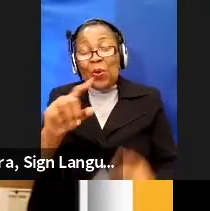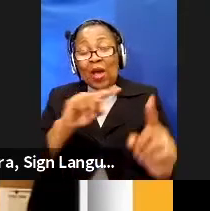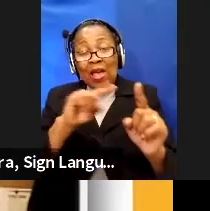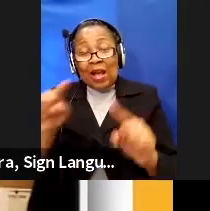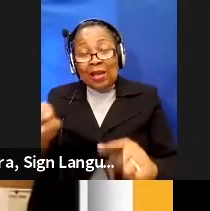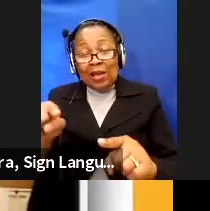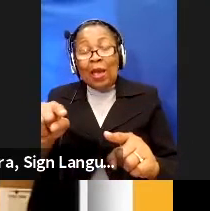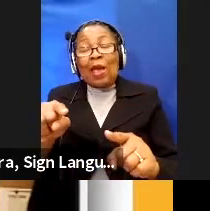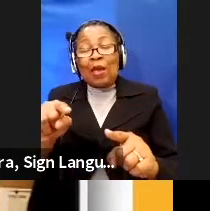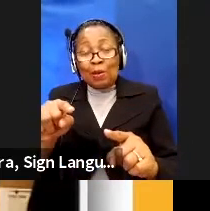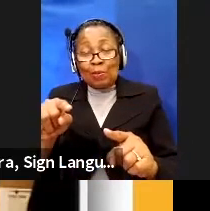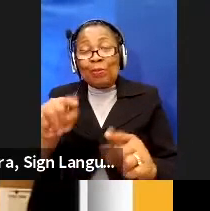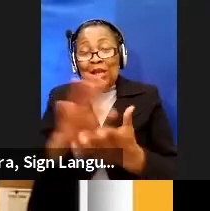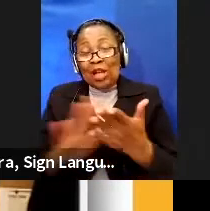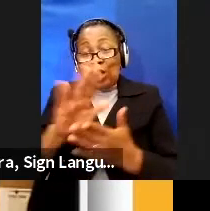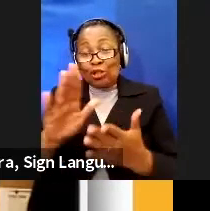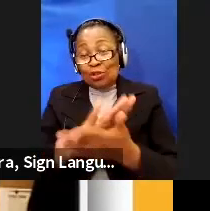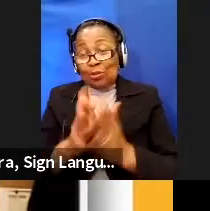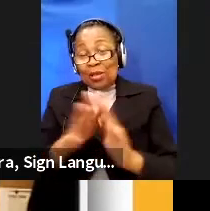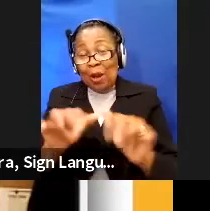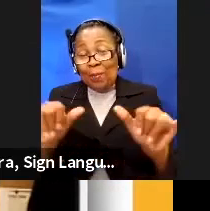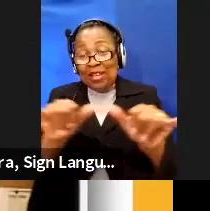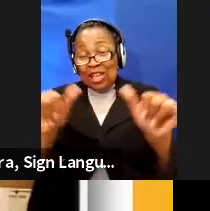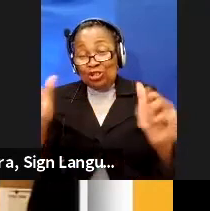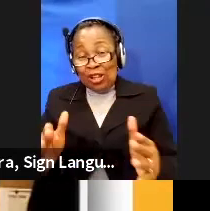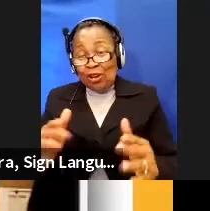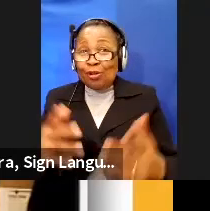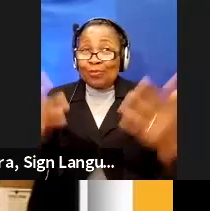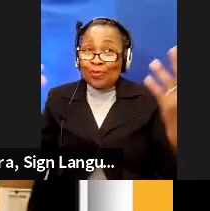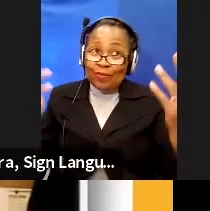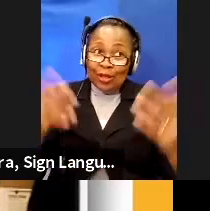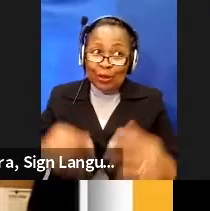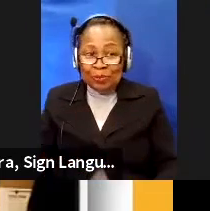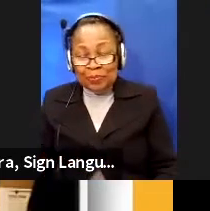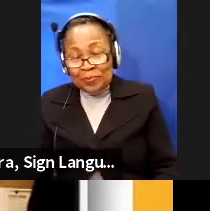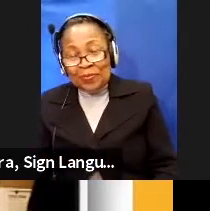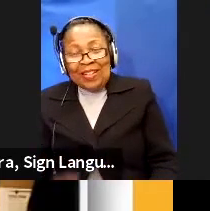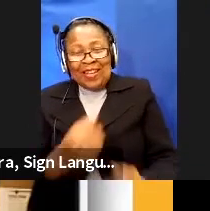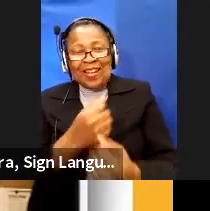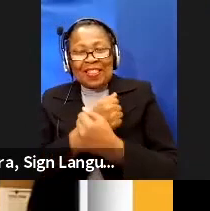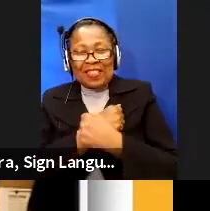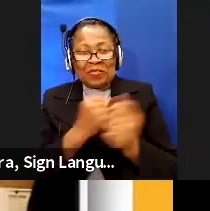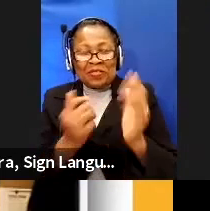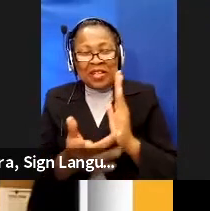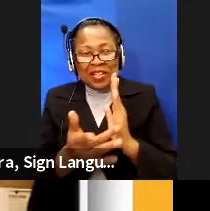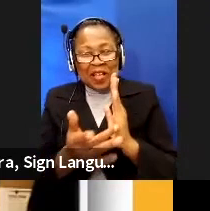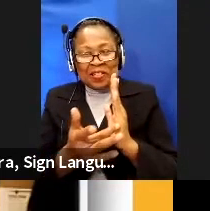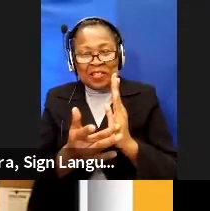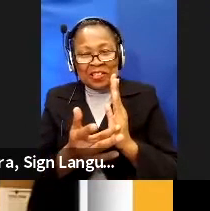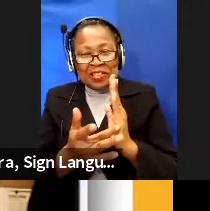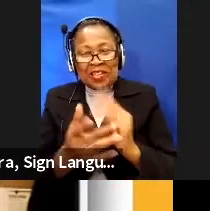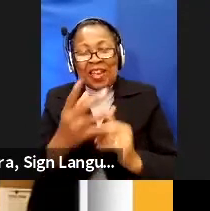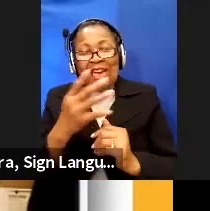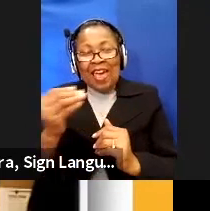to be an engineer, go figure. And I love technology. And I